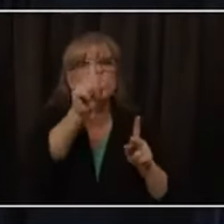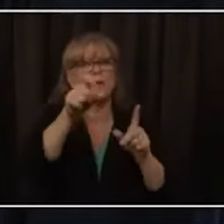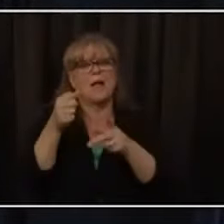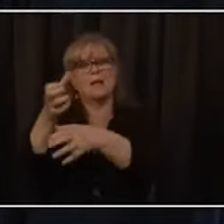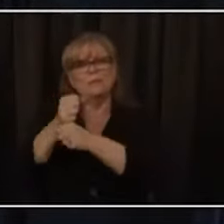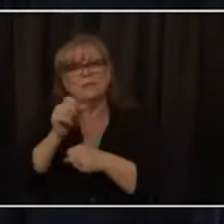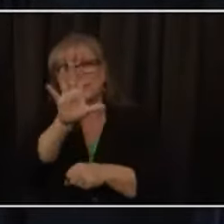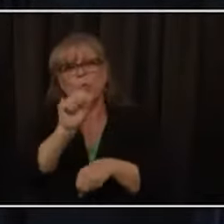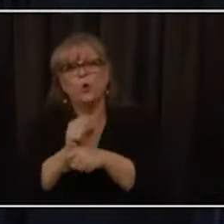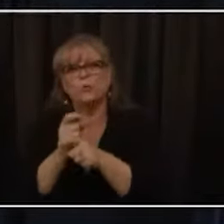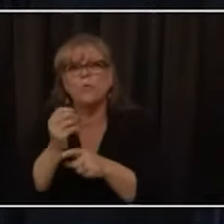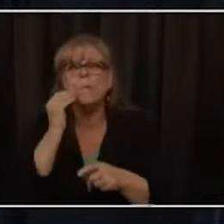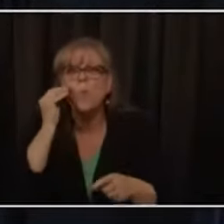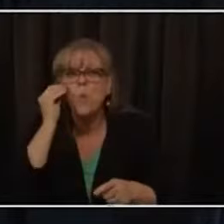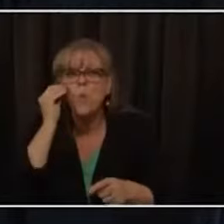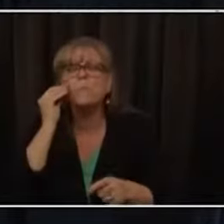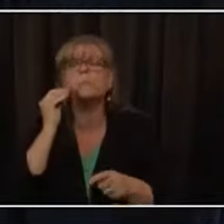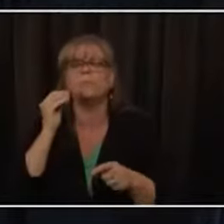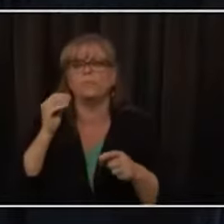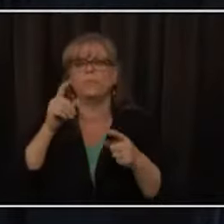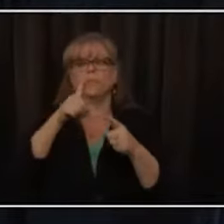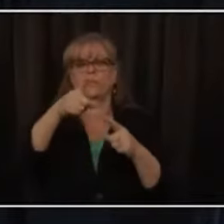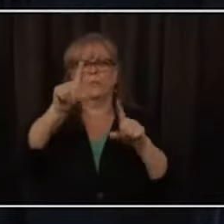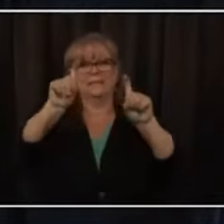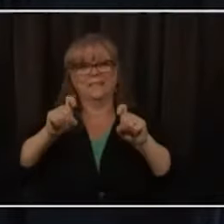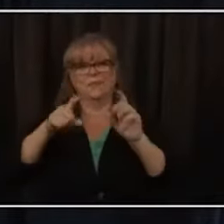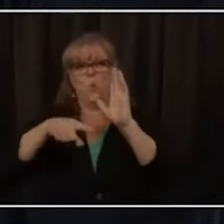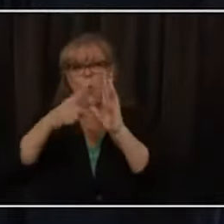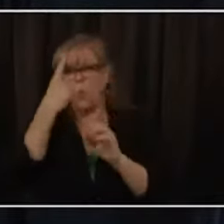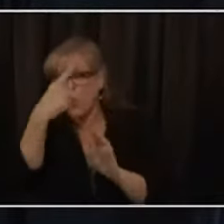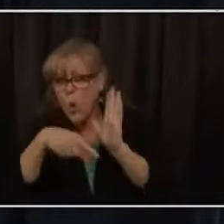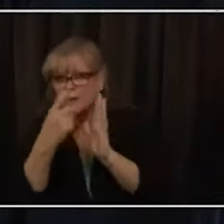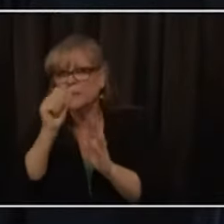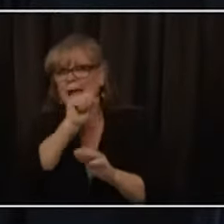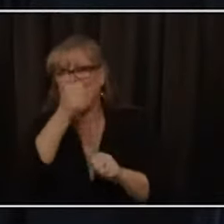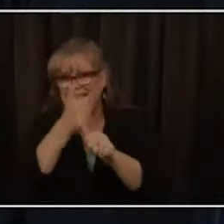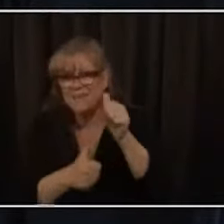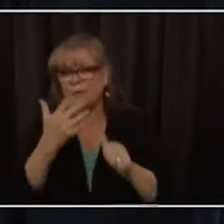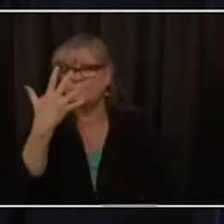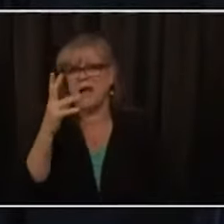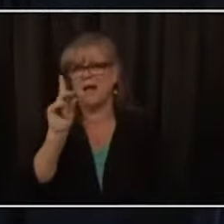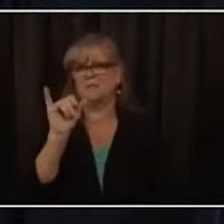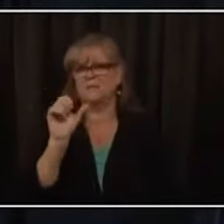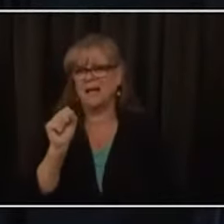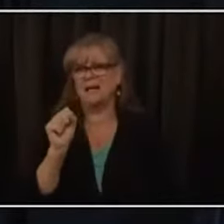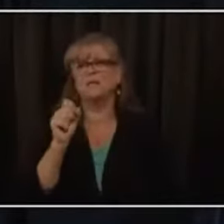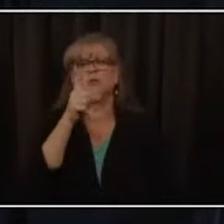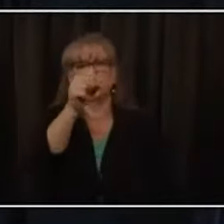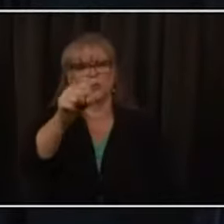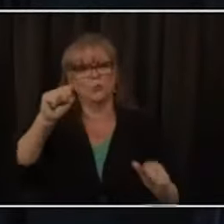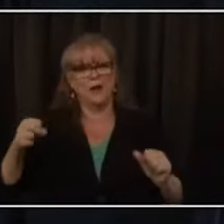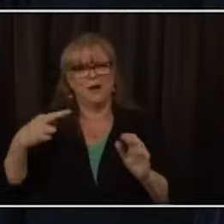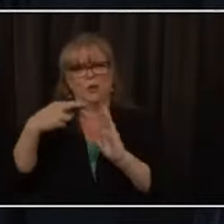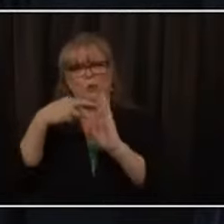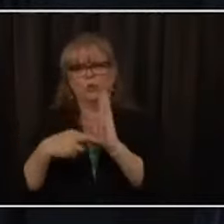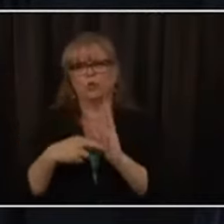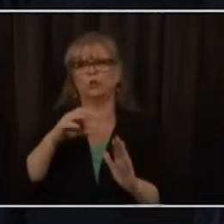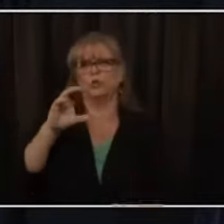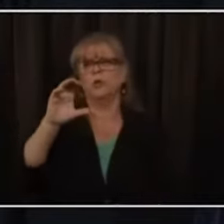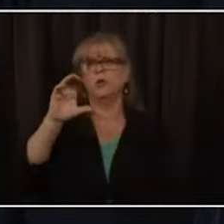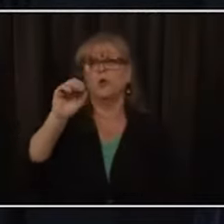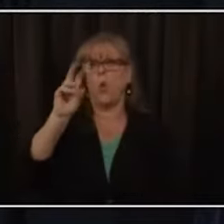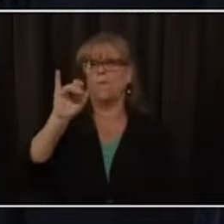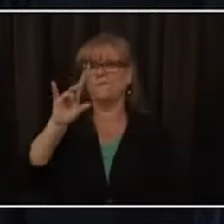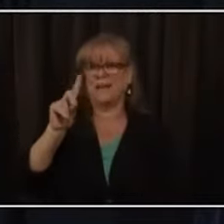days. And you can get the information on signing up for that at covid19.colorado.gov too. We've already sent out hundreds of